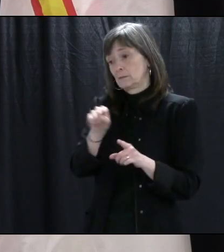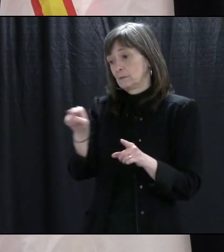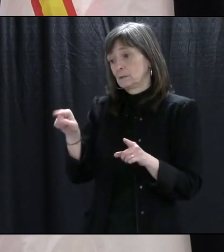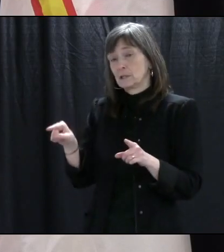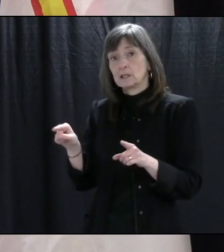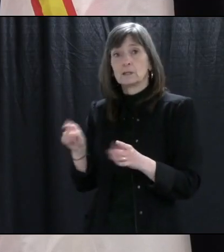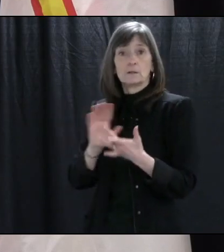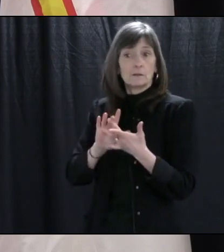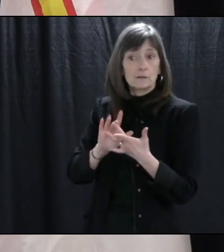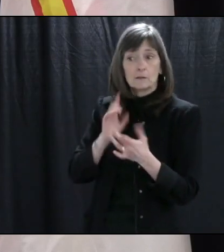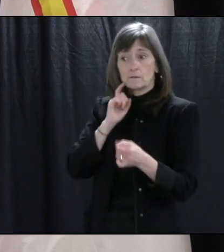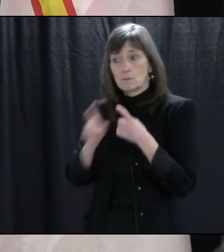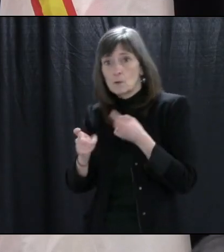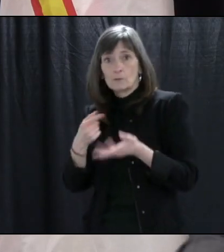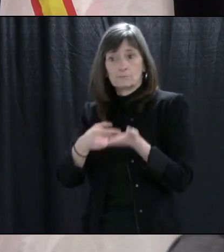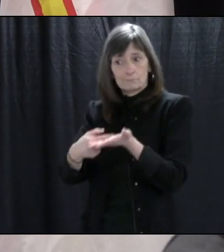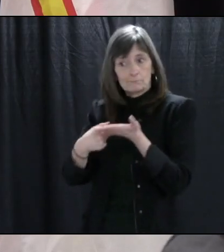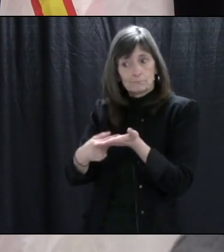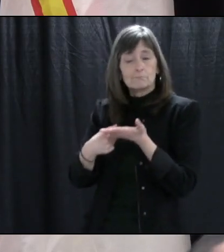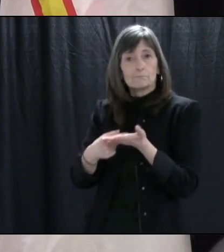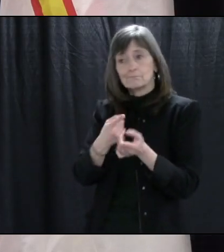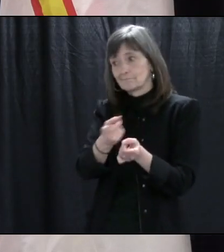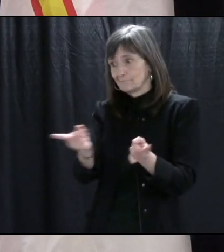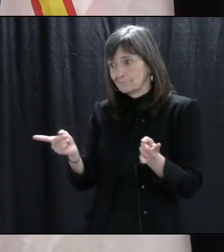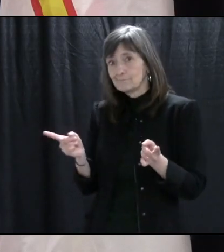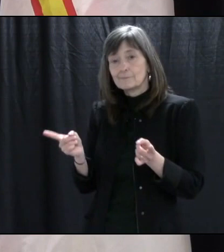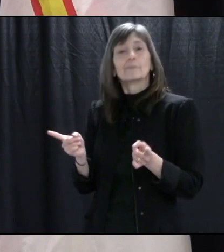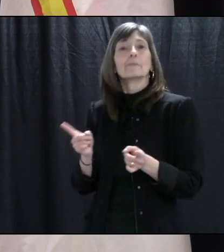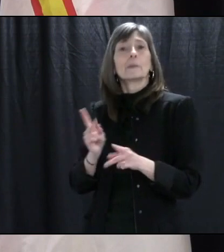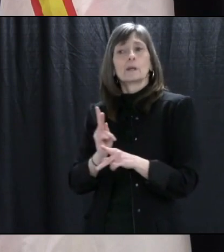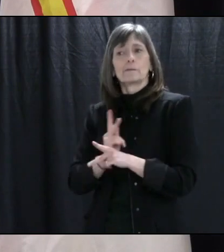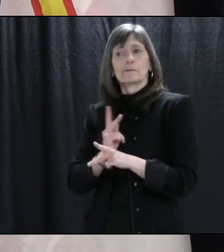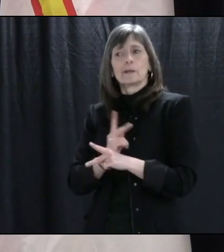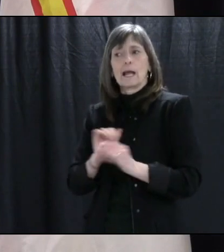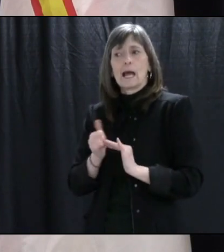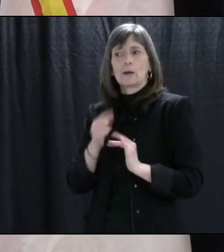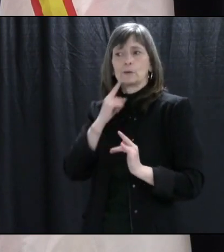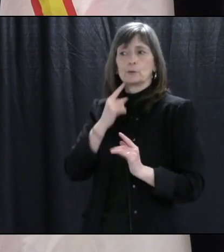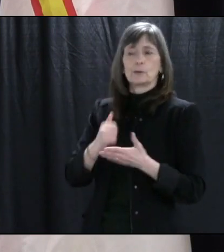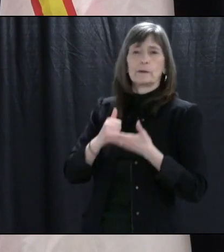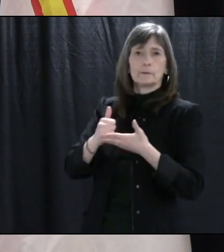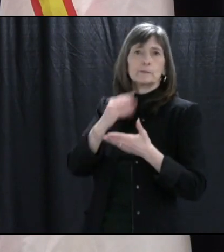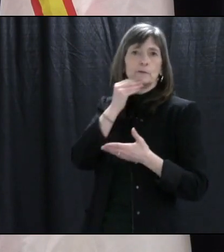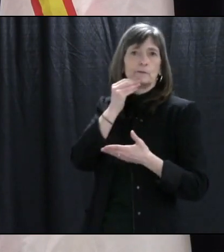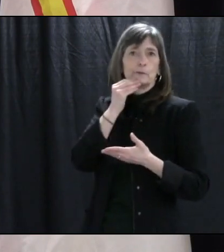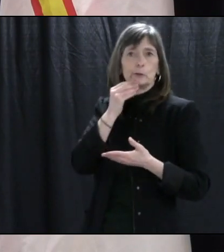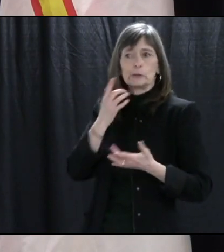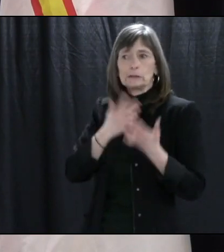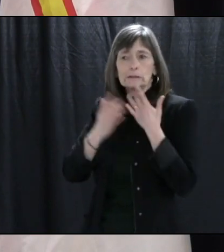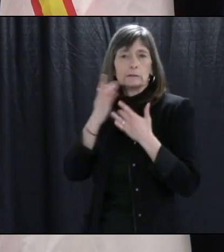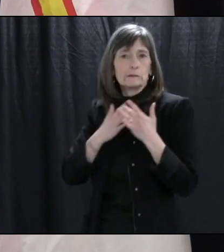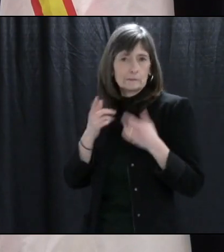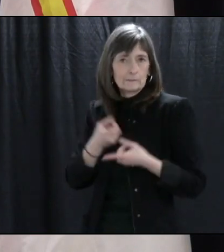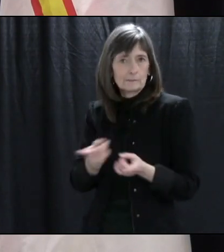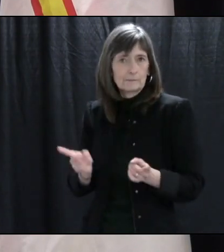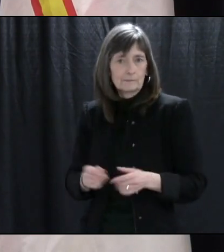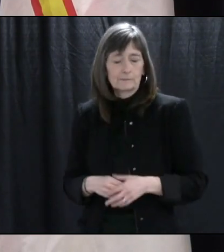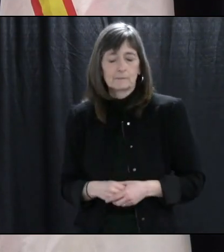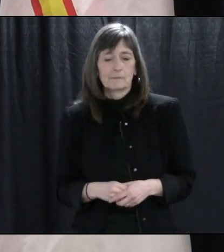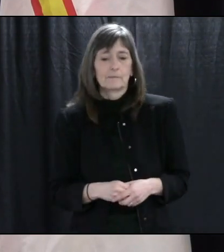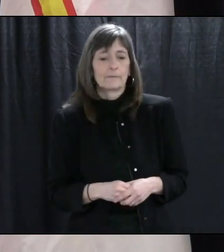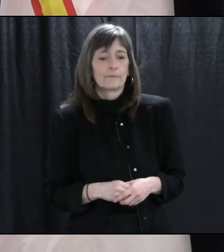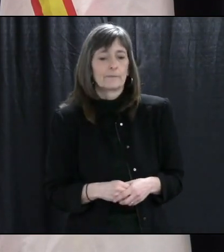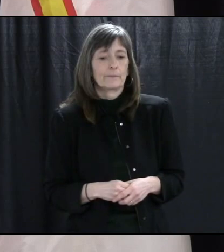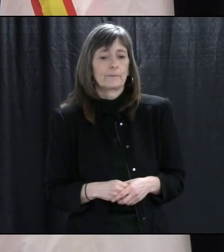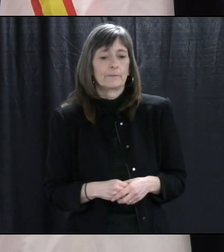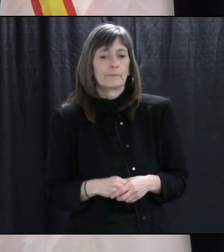calls and regular contacts are ongoing as we work together to solve food insecurity in our province. And we also